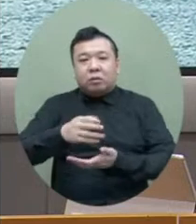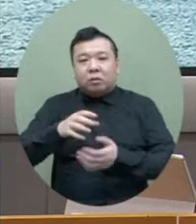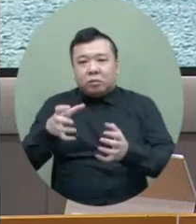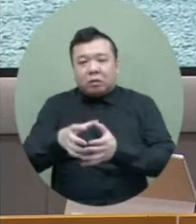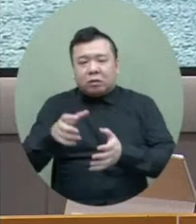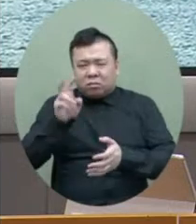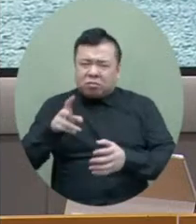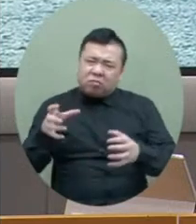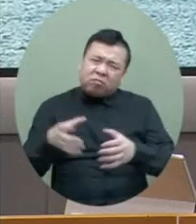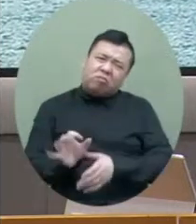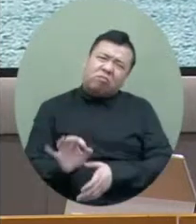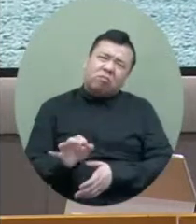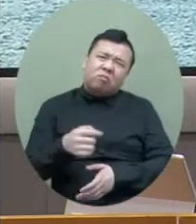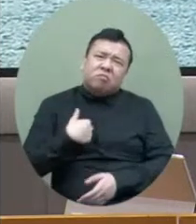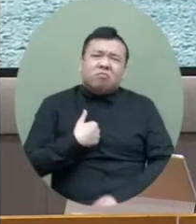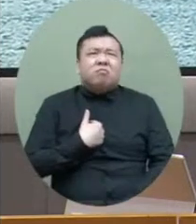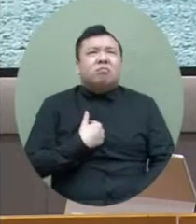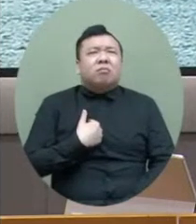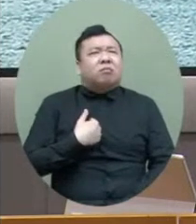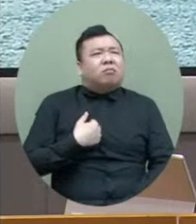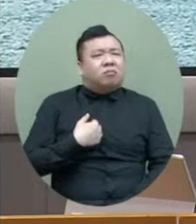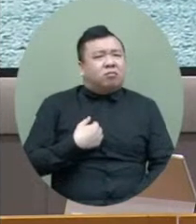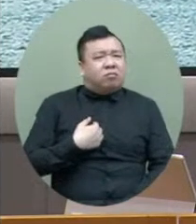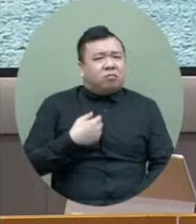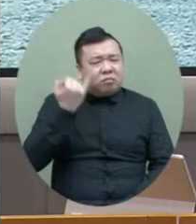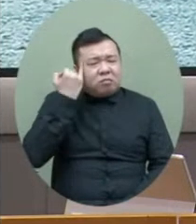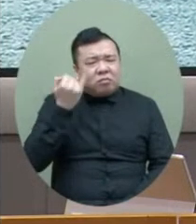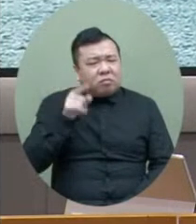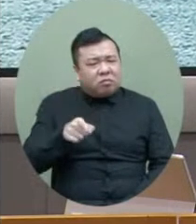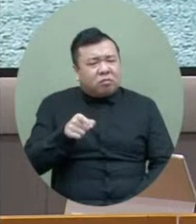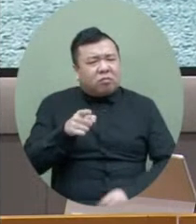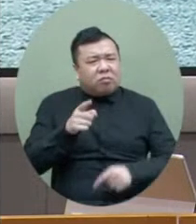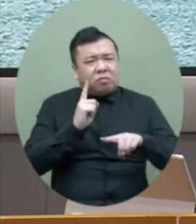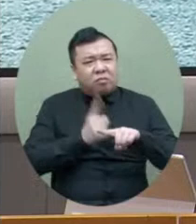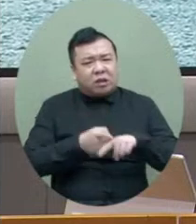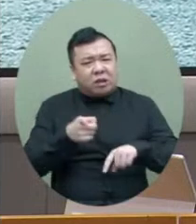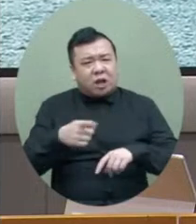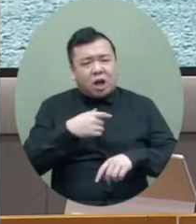case, but there seem to be no other clusters.